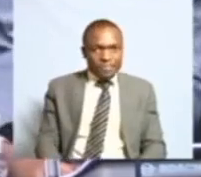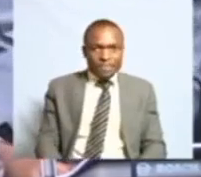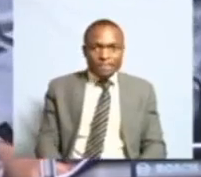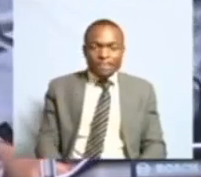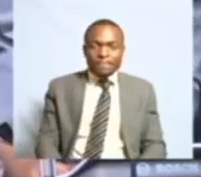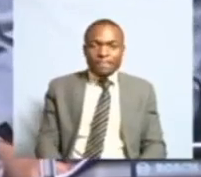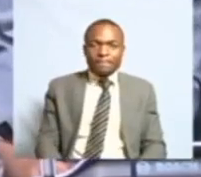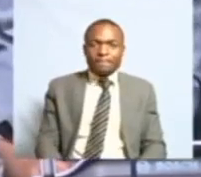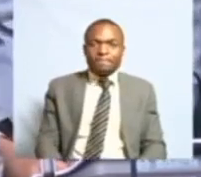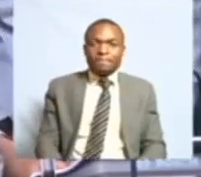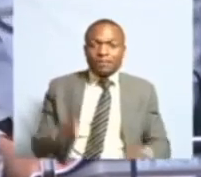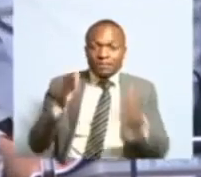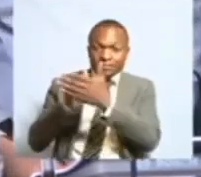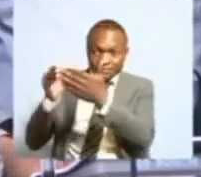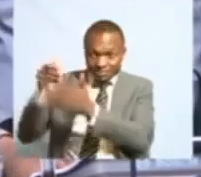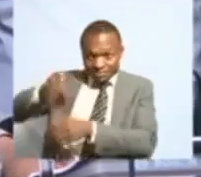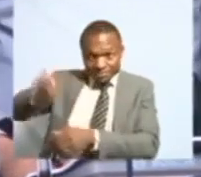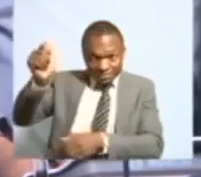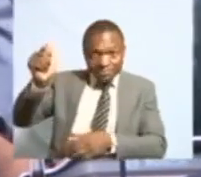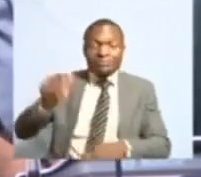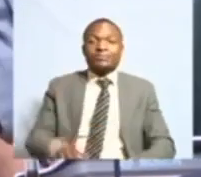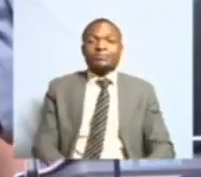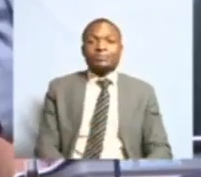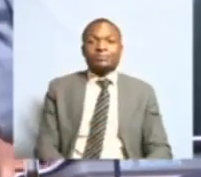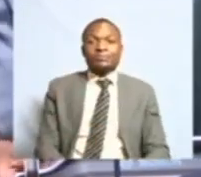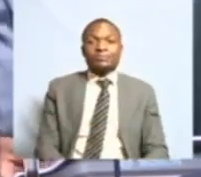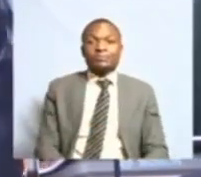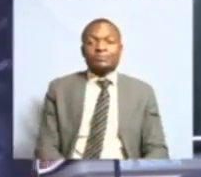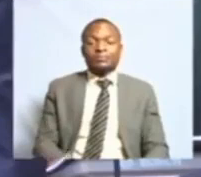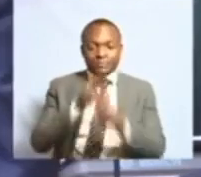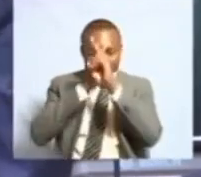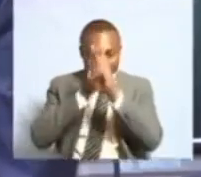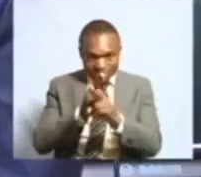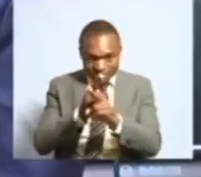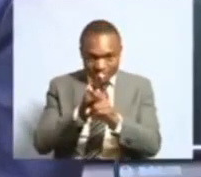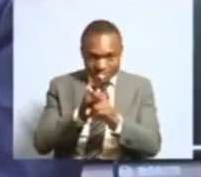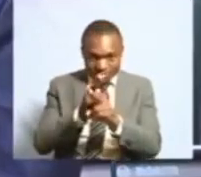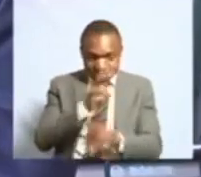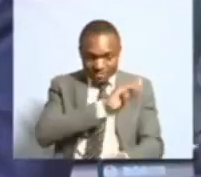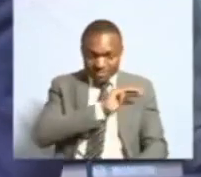innuendos against yourselves. The Honorable Member,